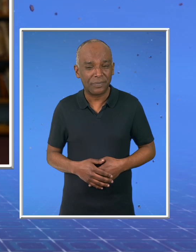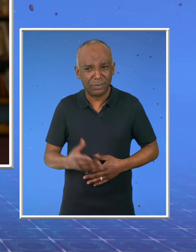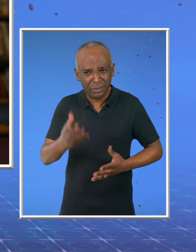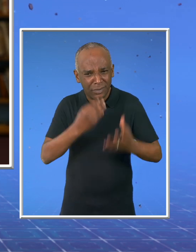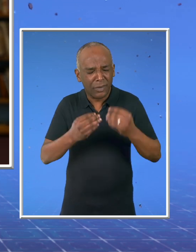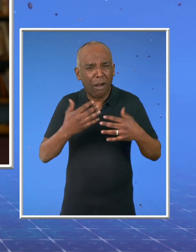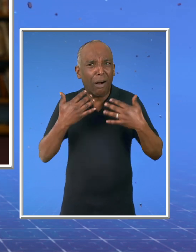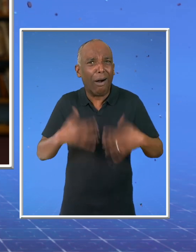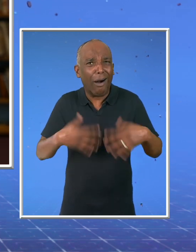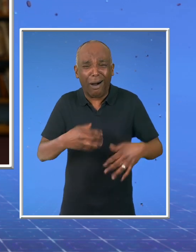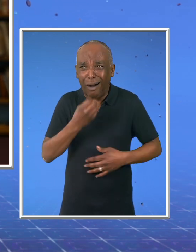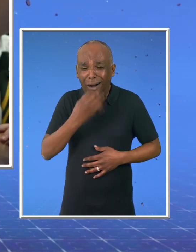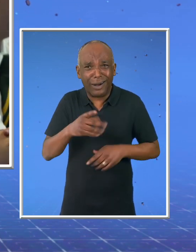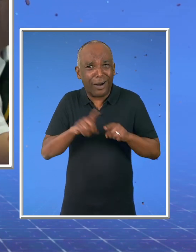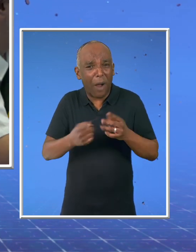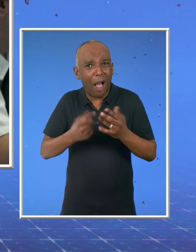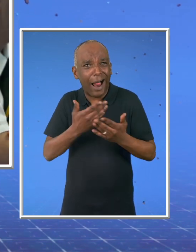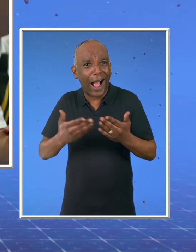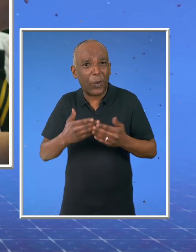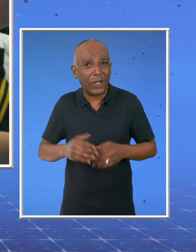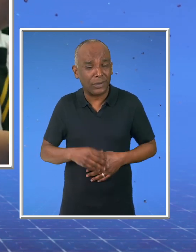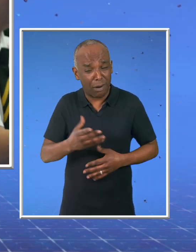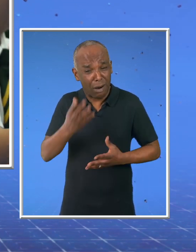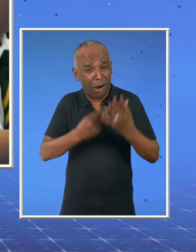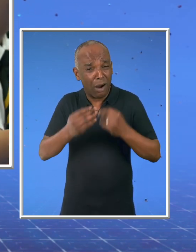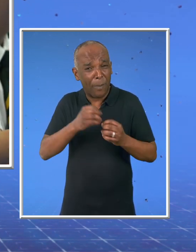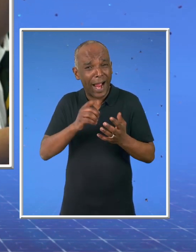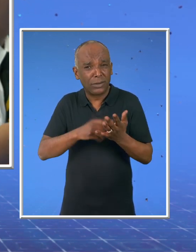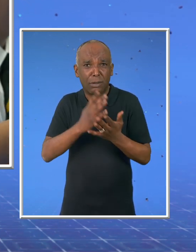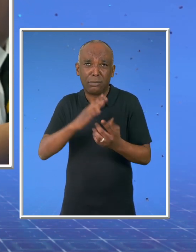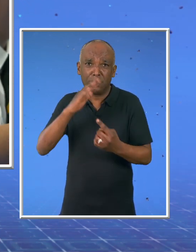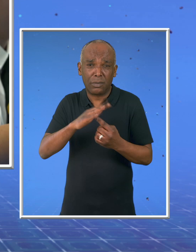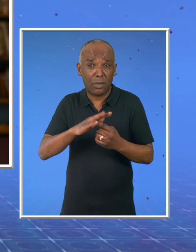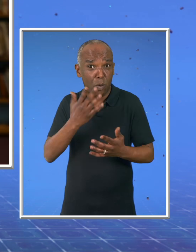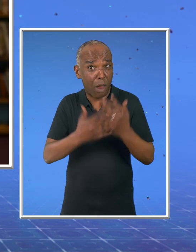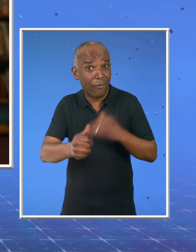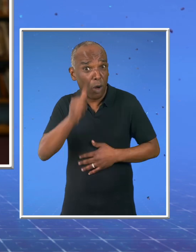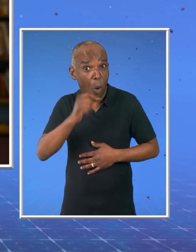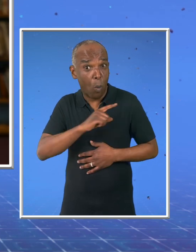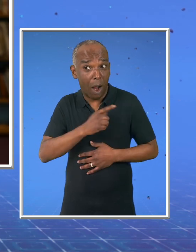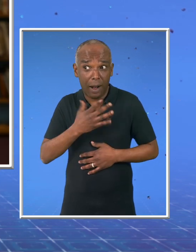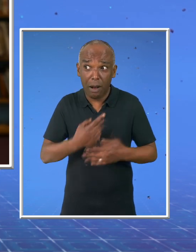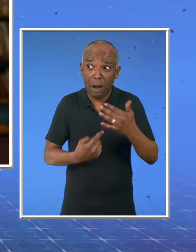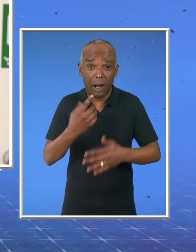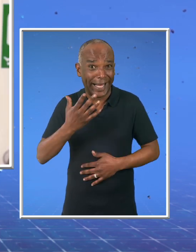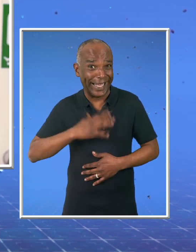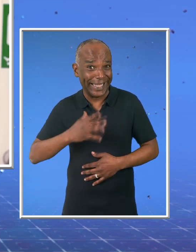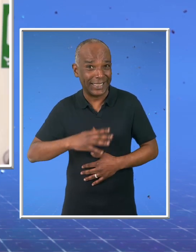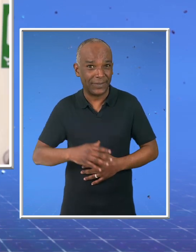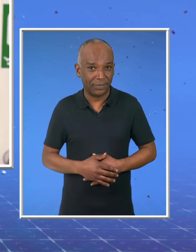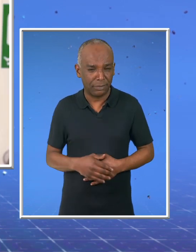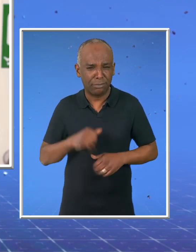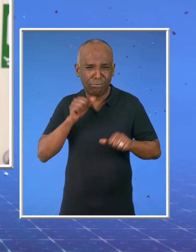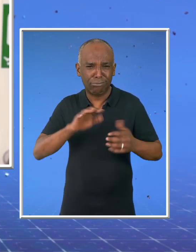I do like learning other languages, learning BSL is really important because you never know when you might need it. My